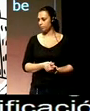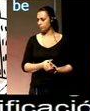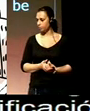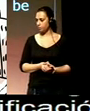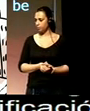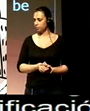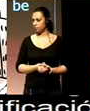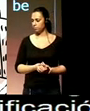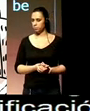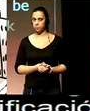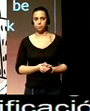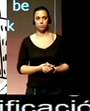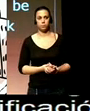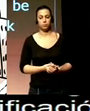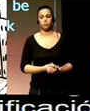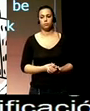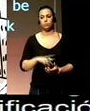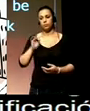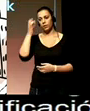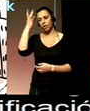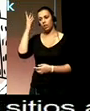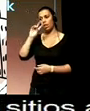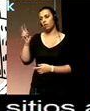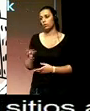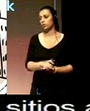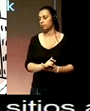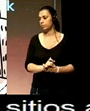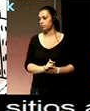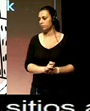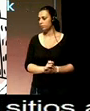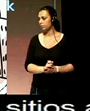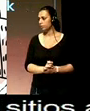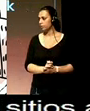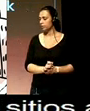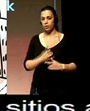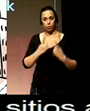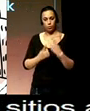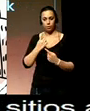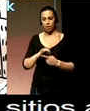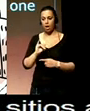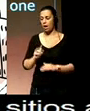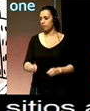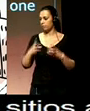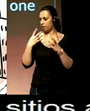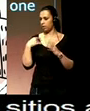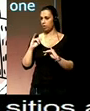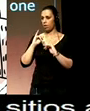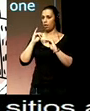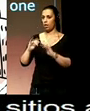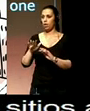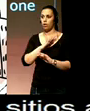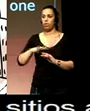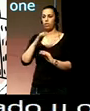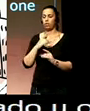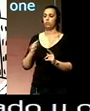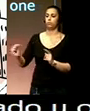anyway. It doesn't matter if you put it on the one side or on the other one. And something else, there are some buildings that we